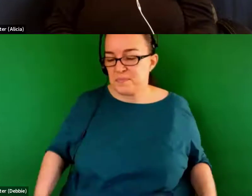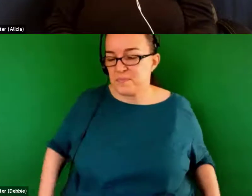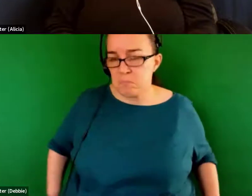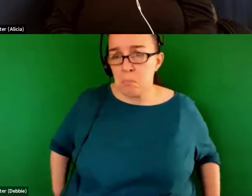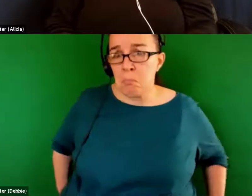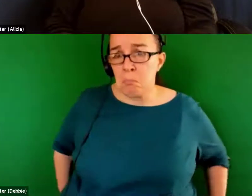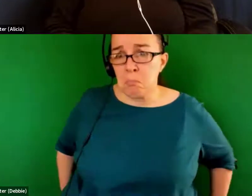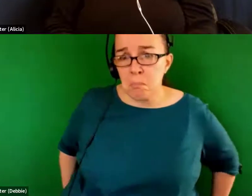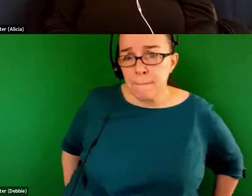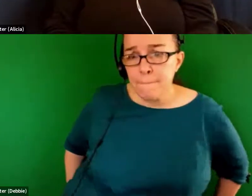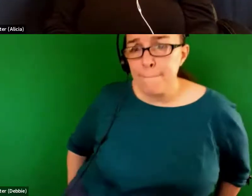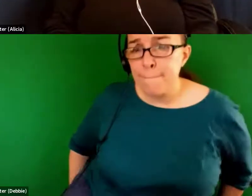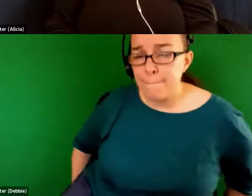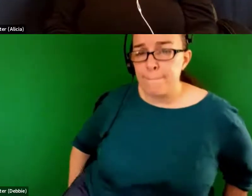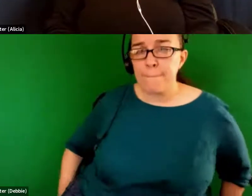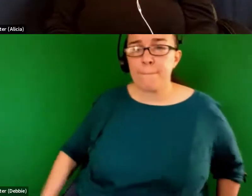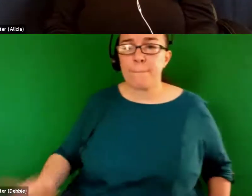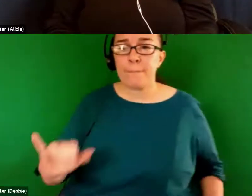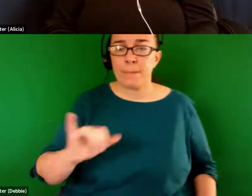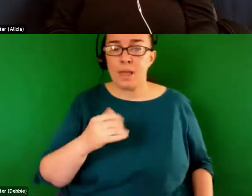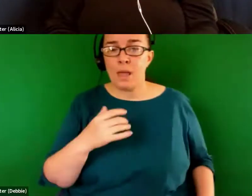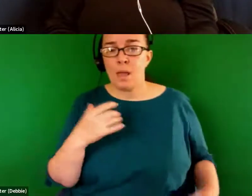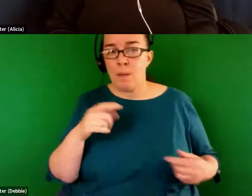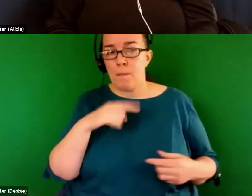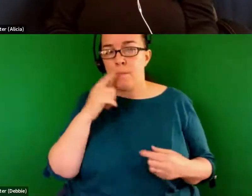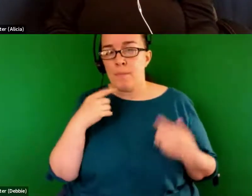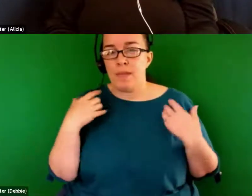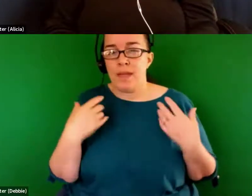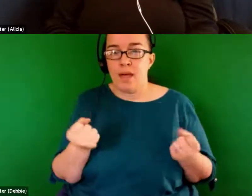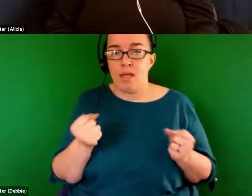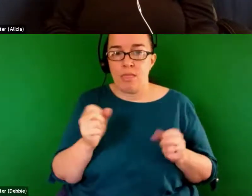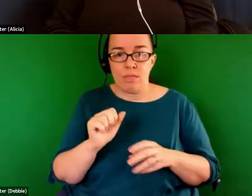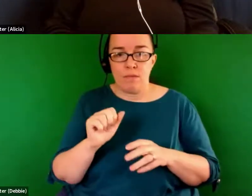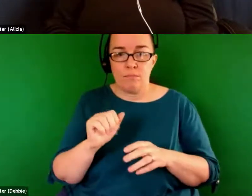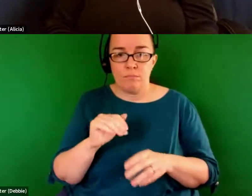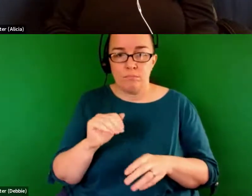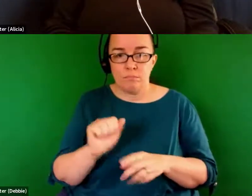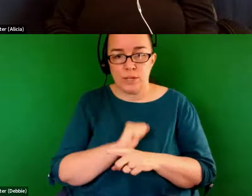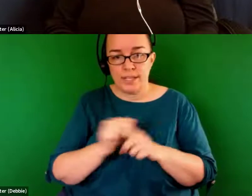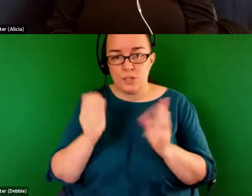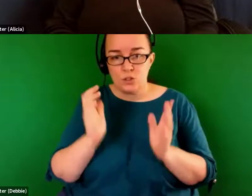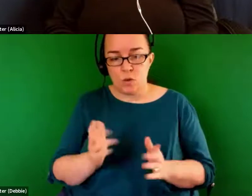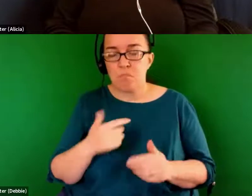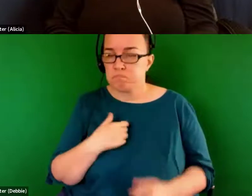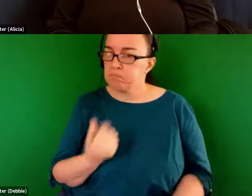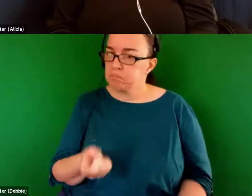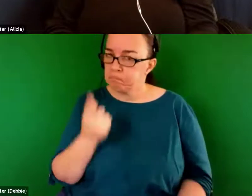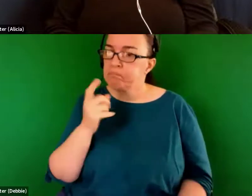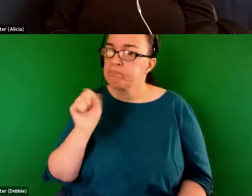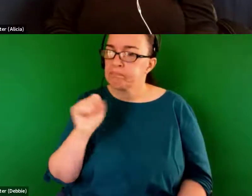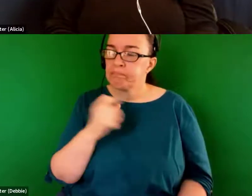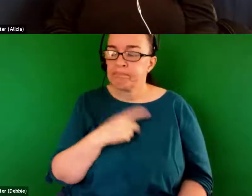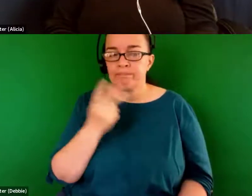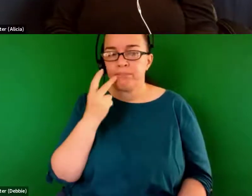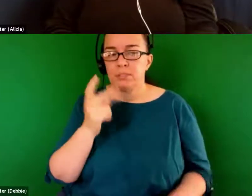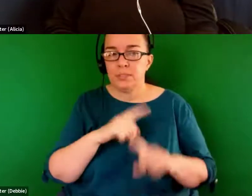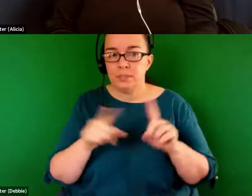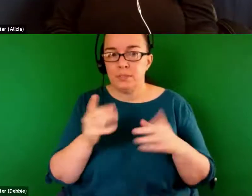I would. As a public health practitioner, I understand and I see the differences in